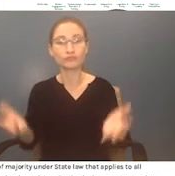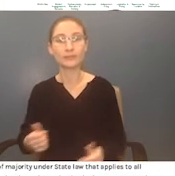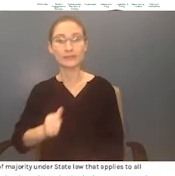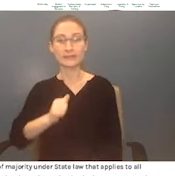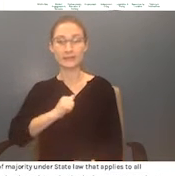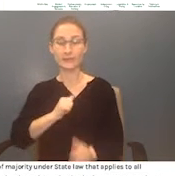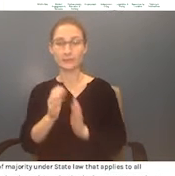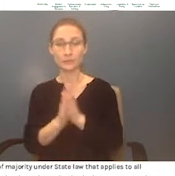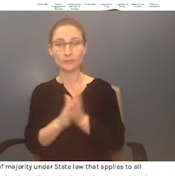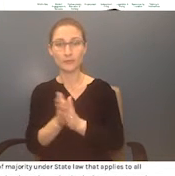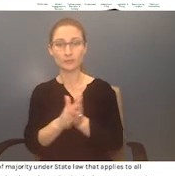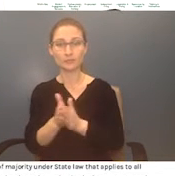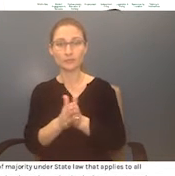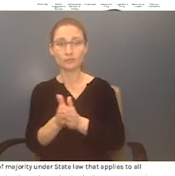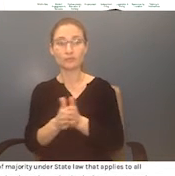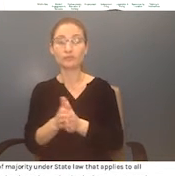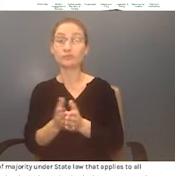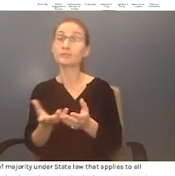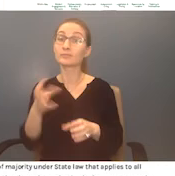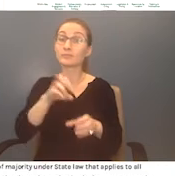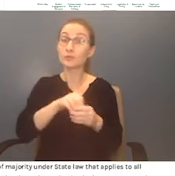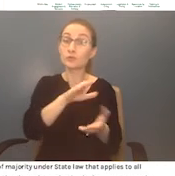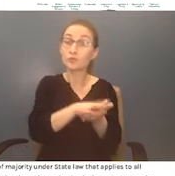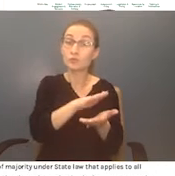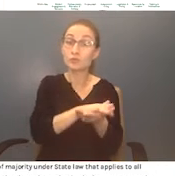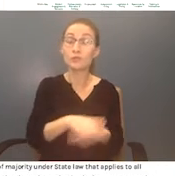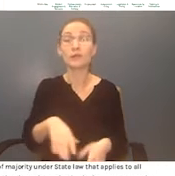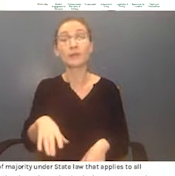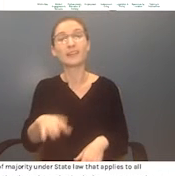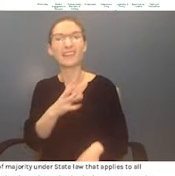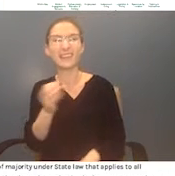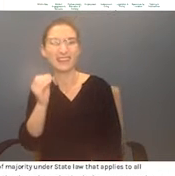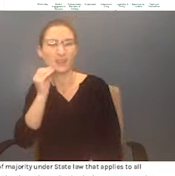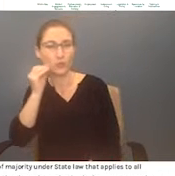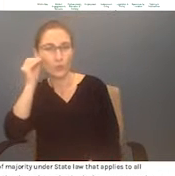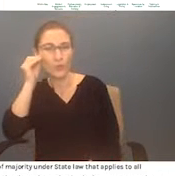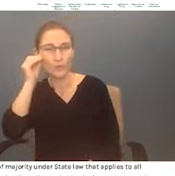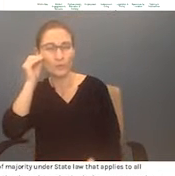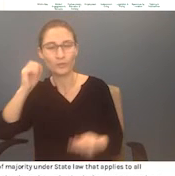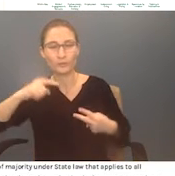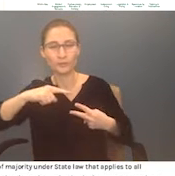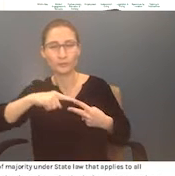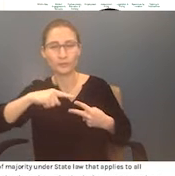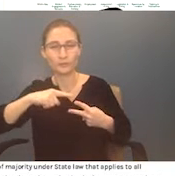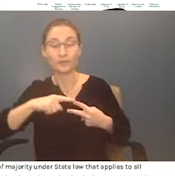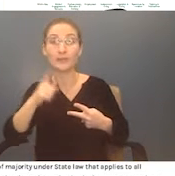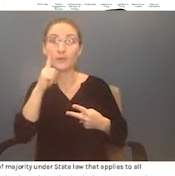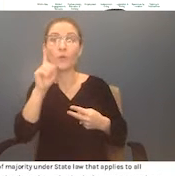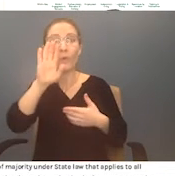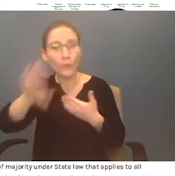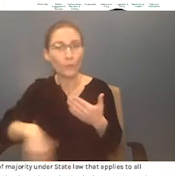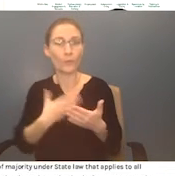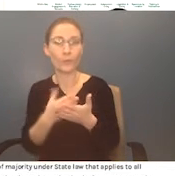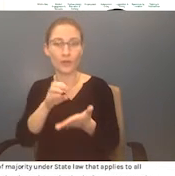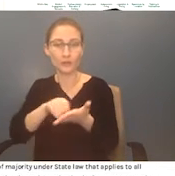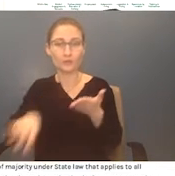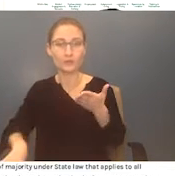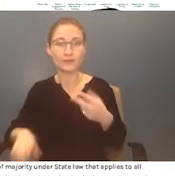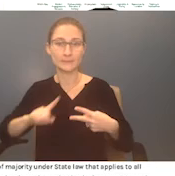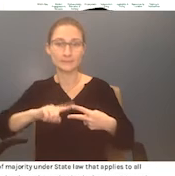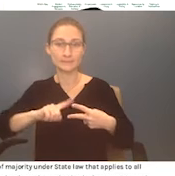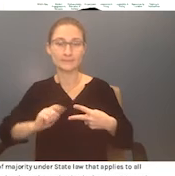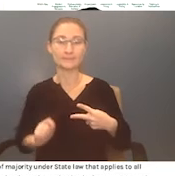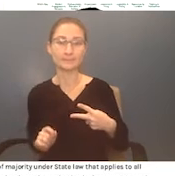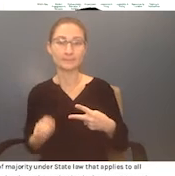throughout, the different areas of school and academics, but also at home. So that's for all students